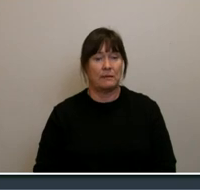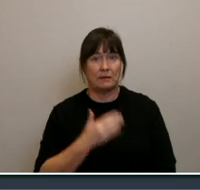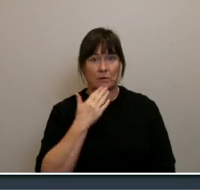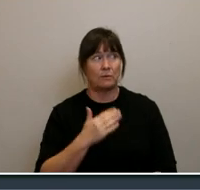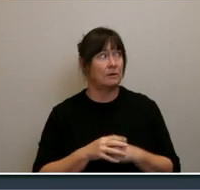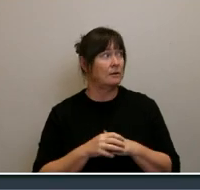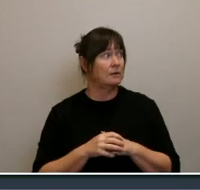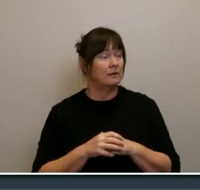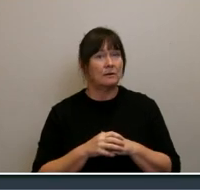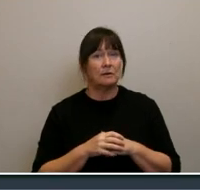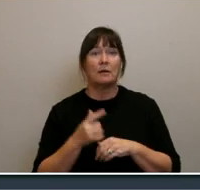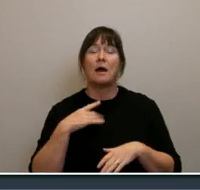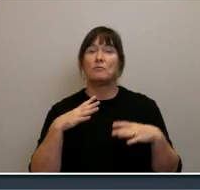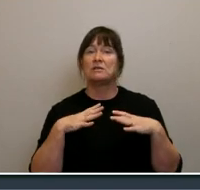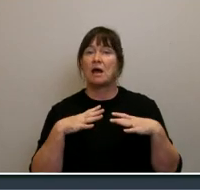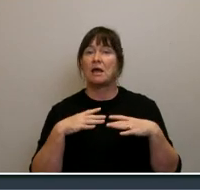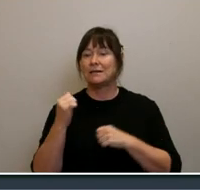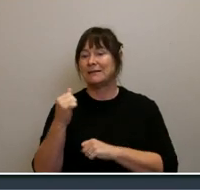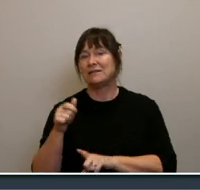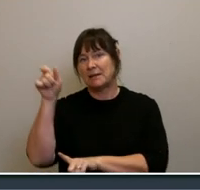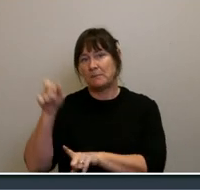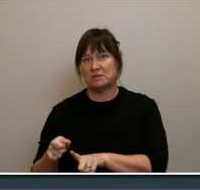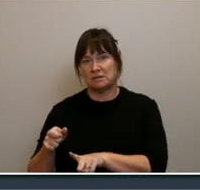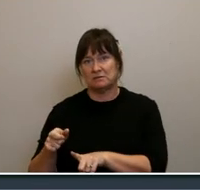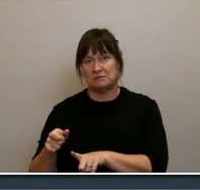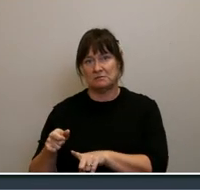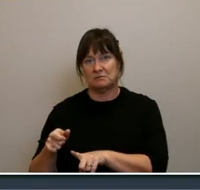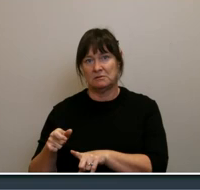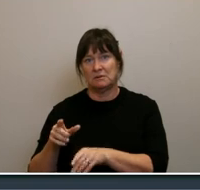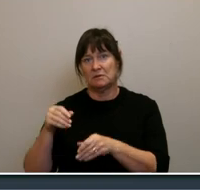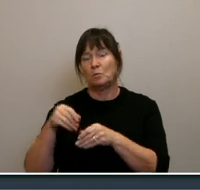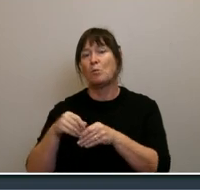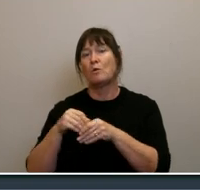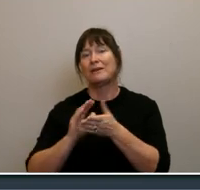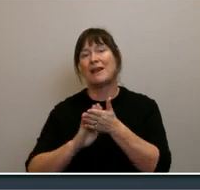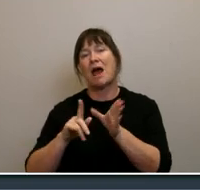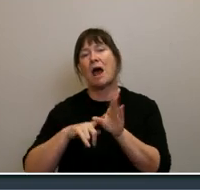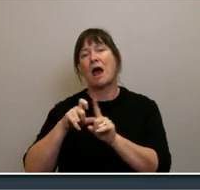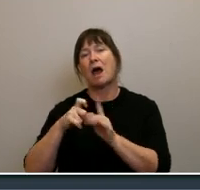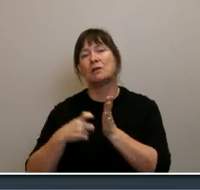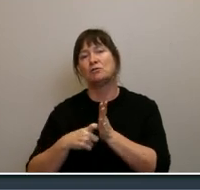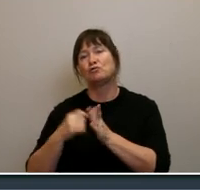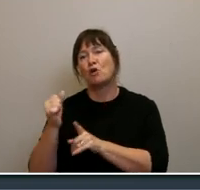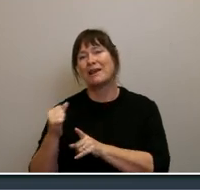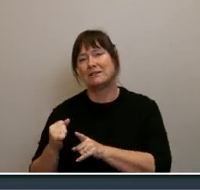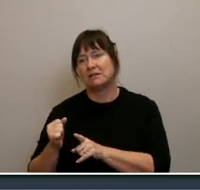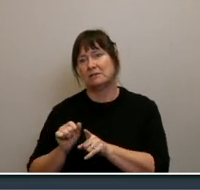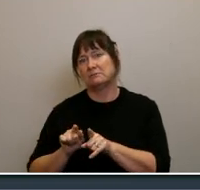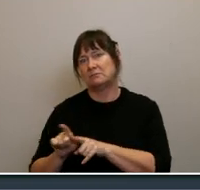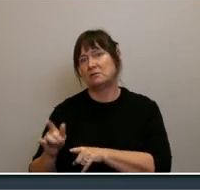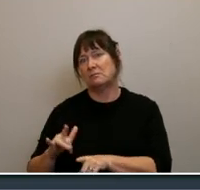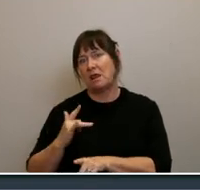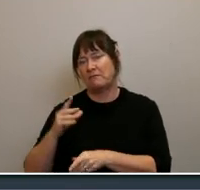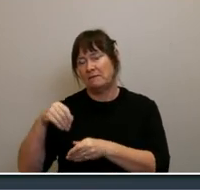Thank you. I'm a retired engineer, been involved in hydraulic engineering most of my life,